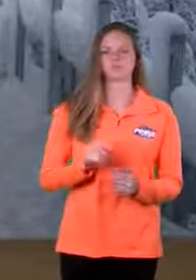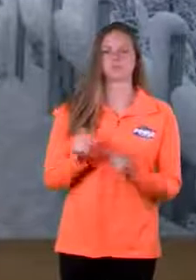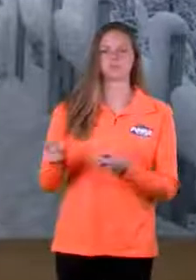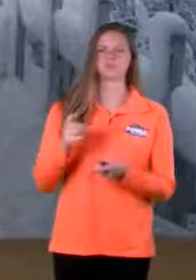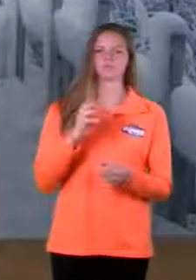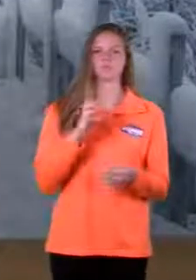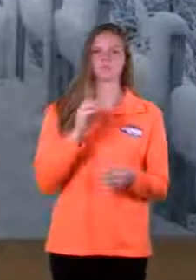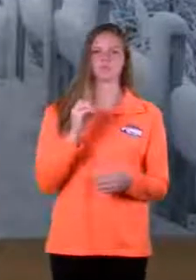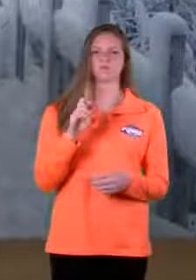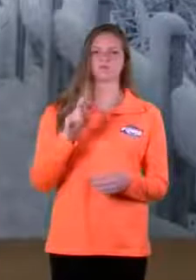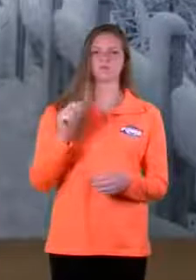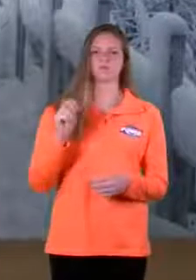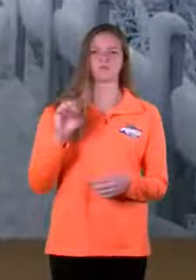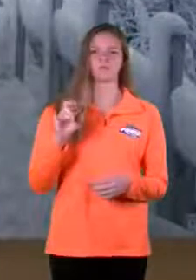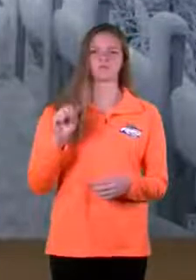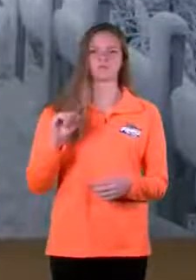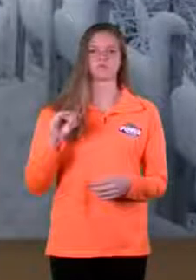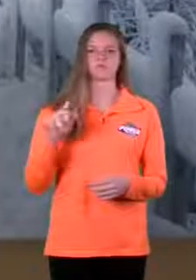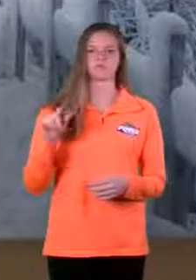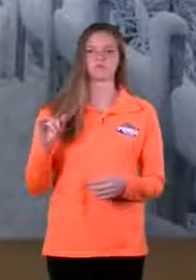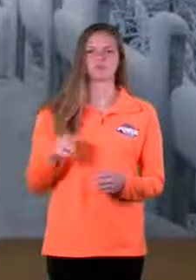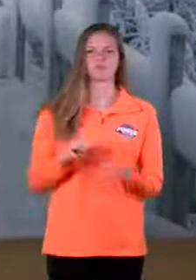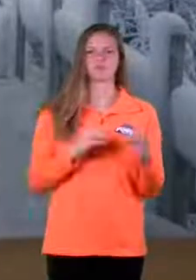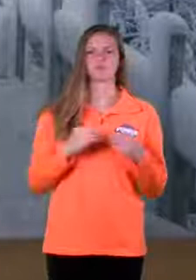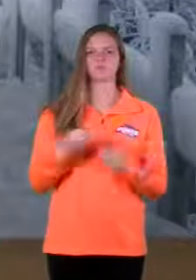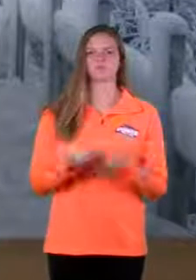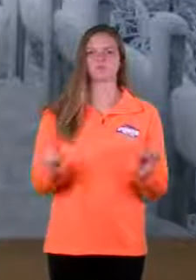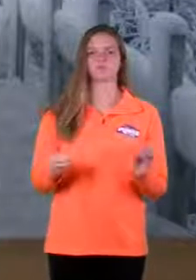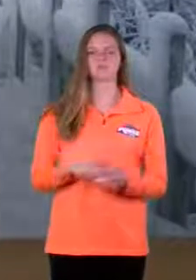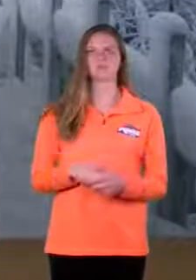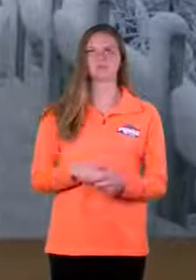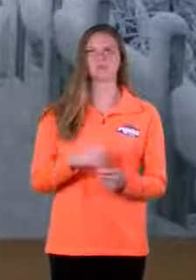office to pick up their test booklet and score report.